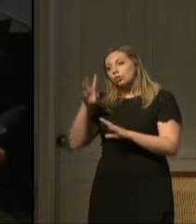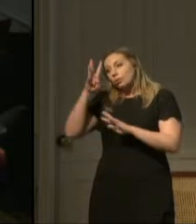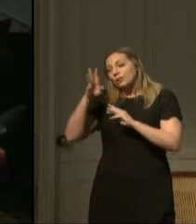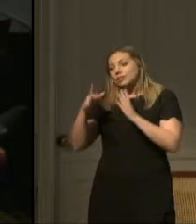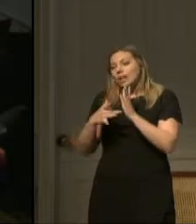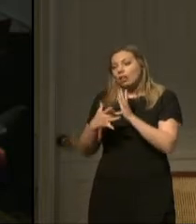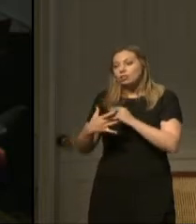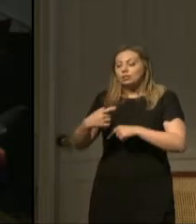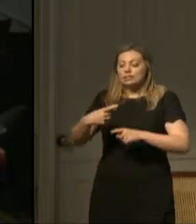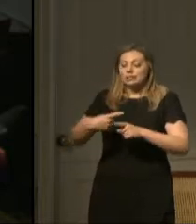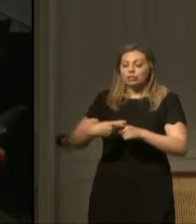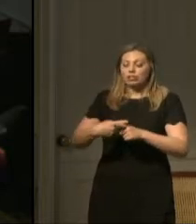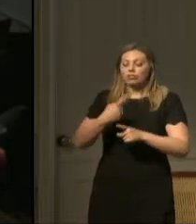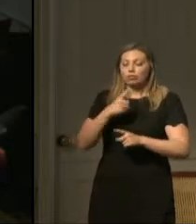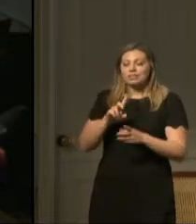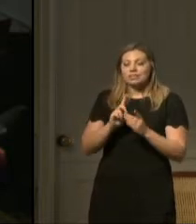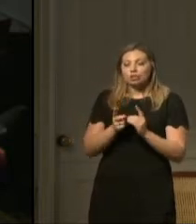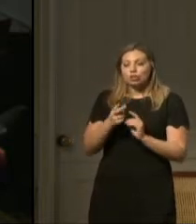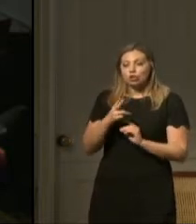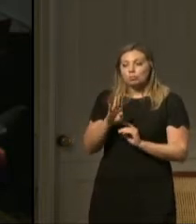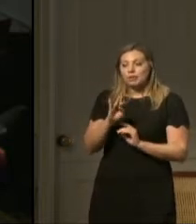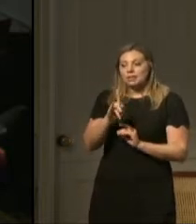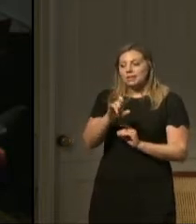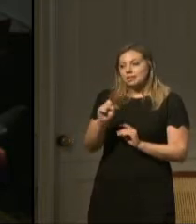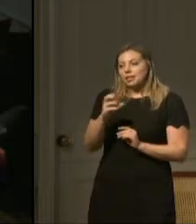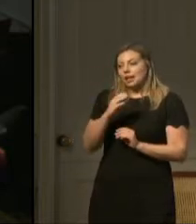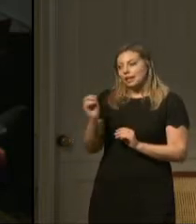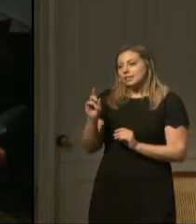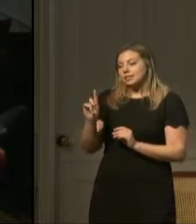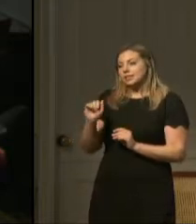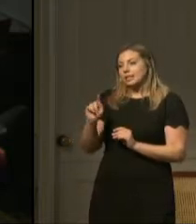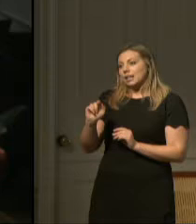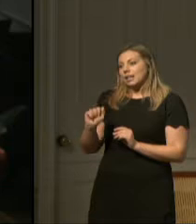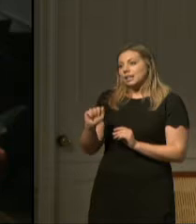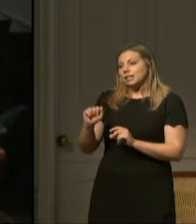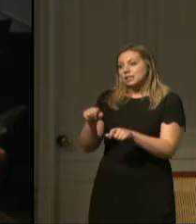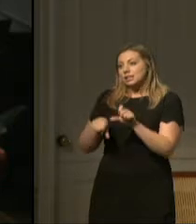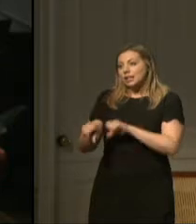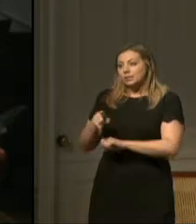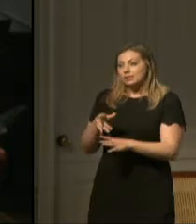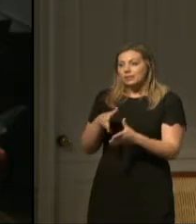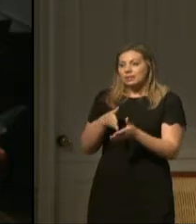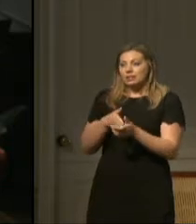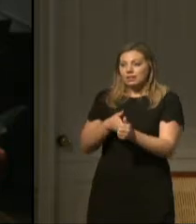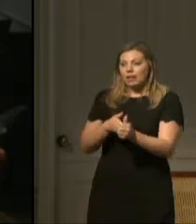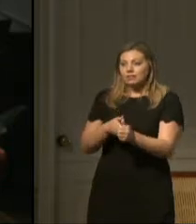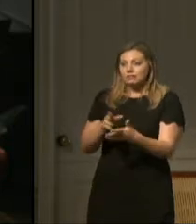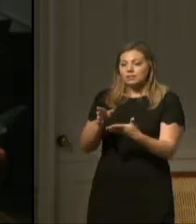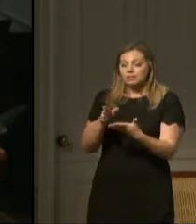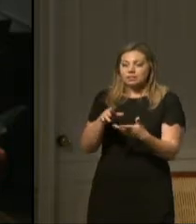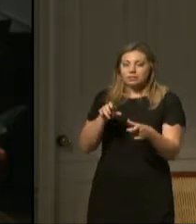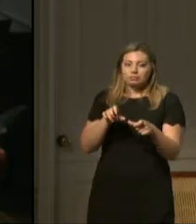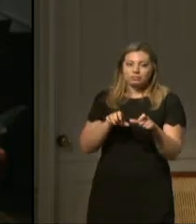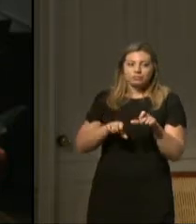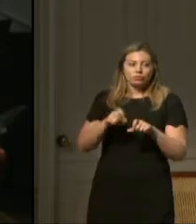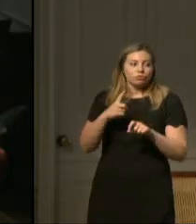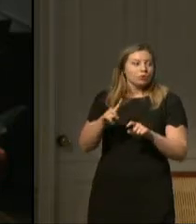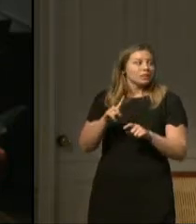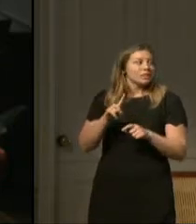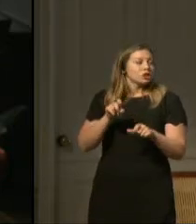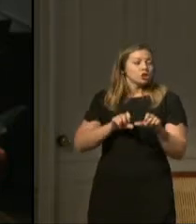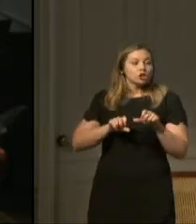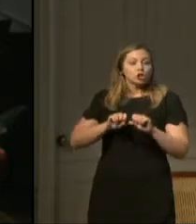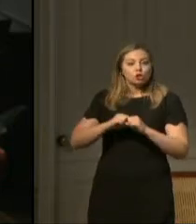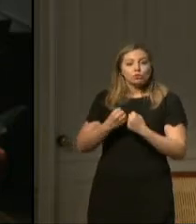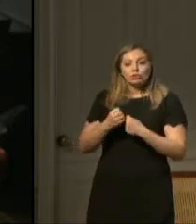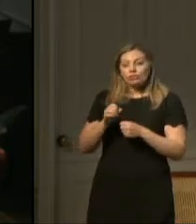the intersection of digital humanities and data science. He's led the development of mobile, web, social video,